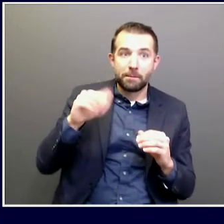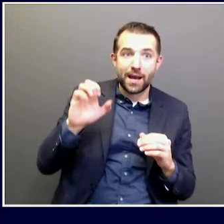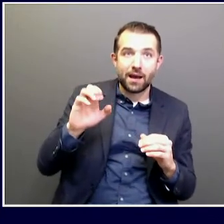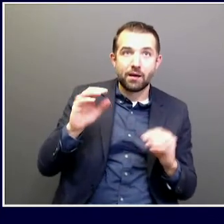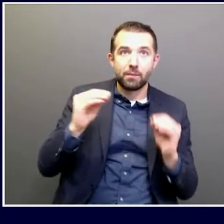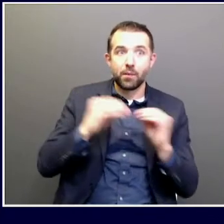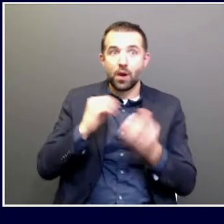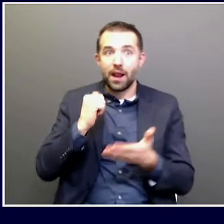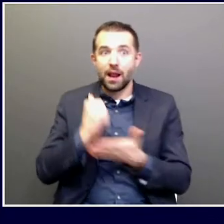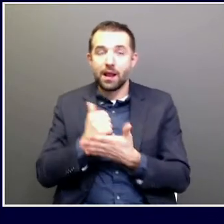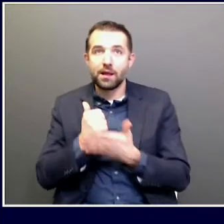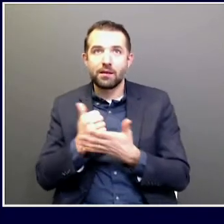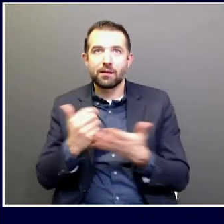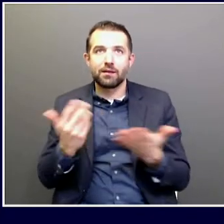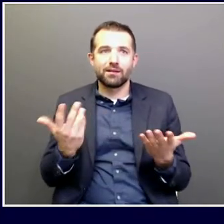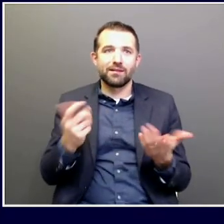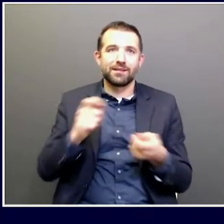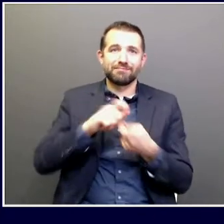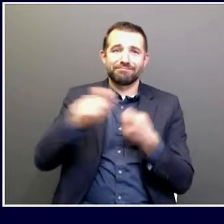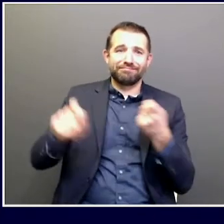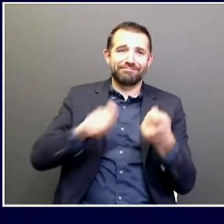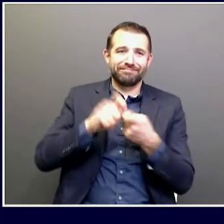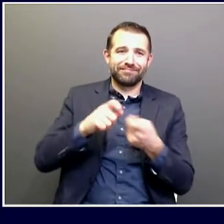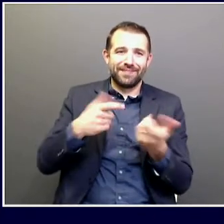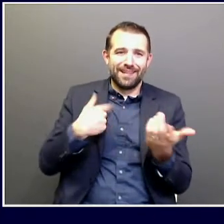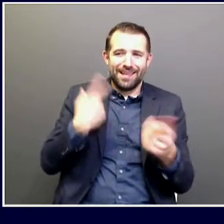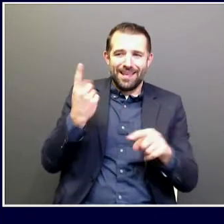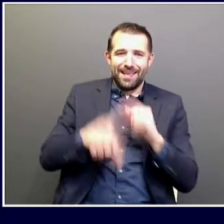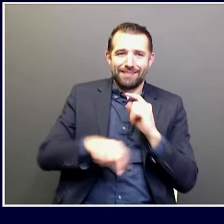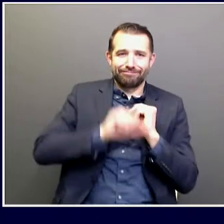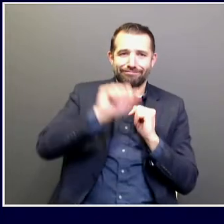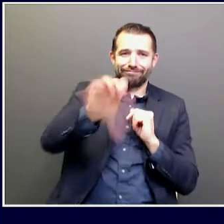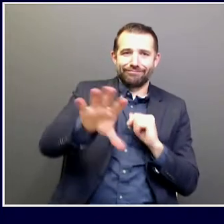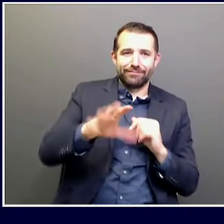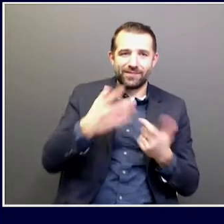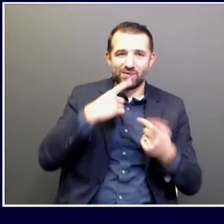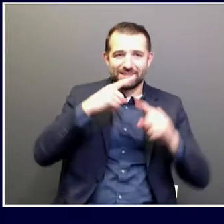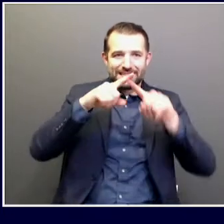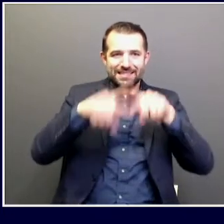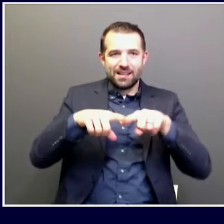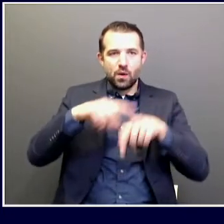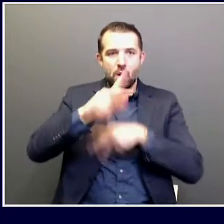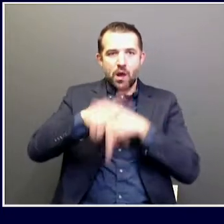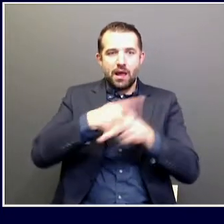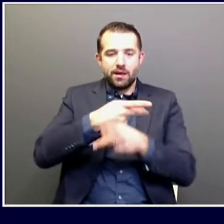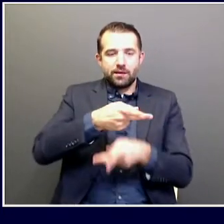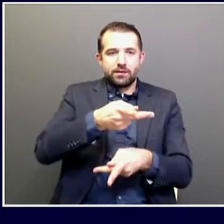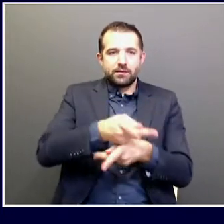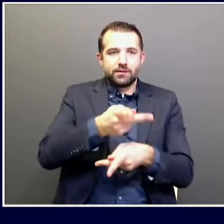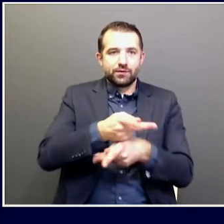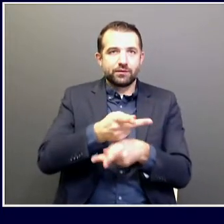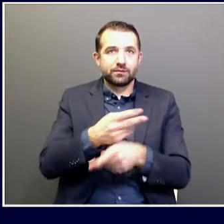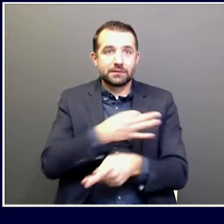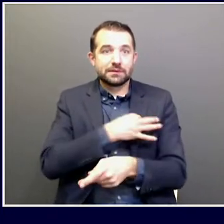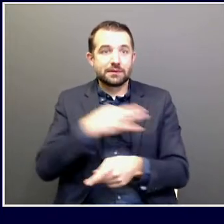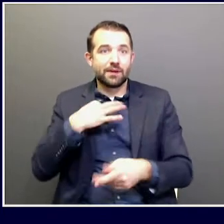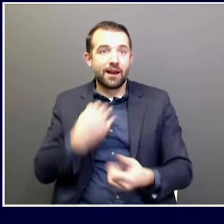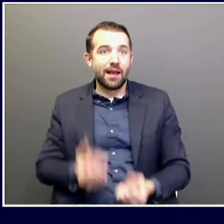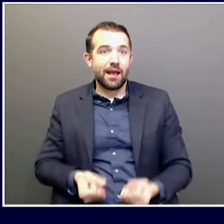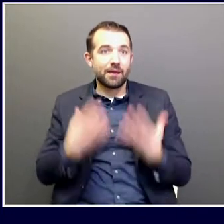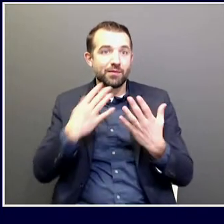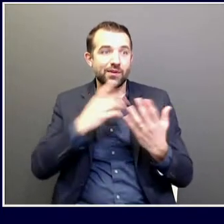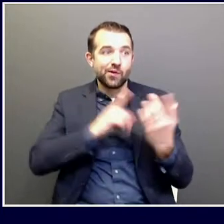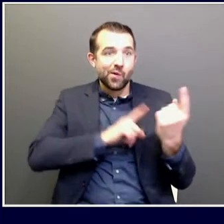because, depending on the type of care, there's different staffing ratios. So there may need to be more National Guards people